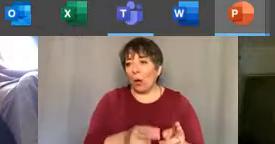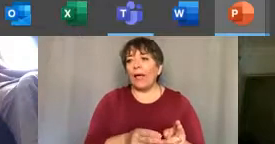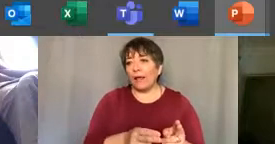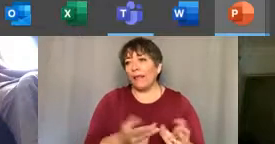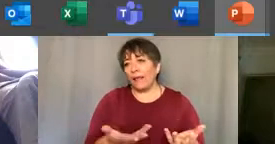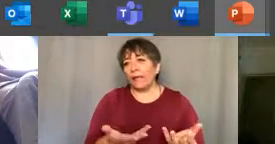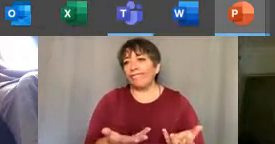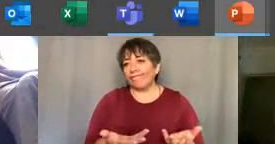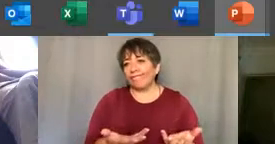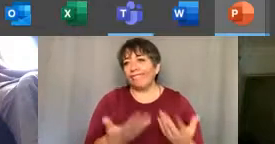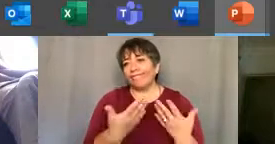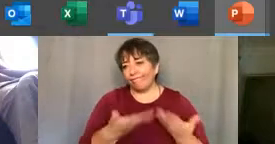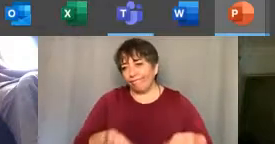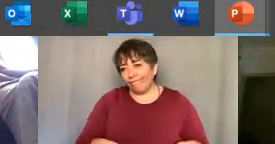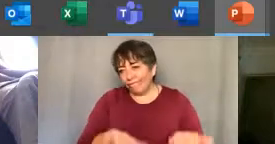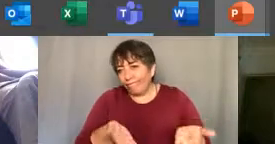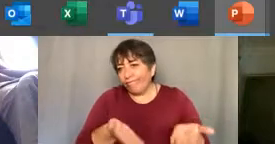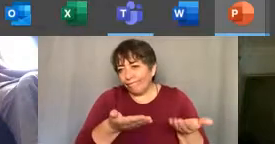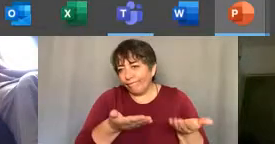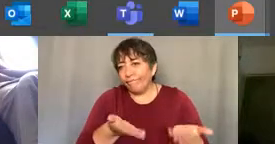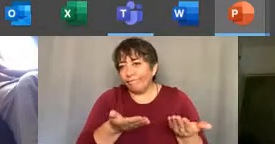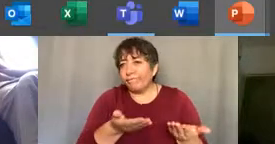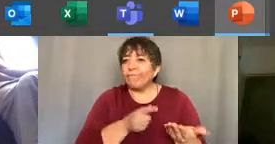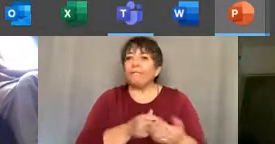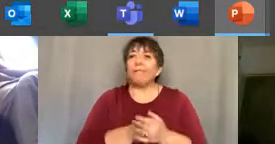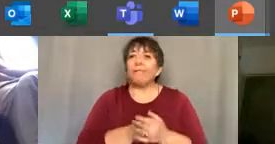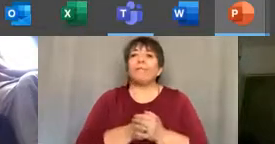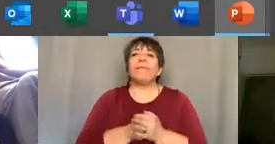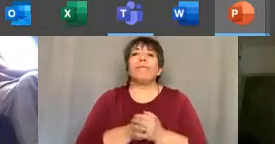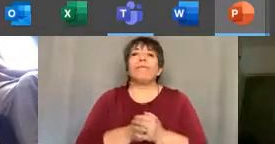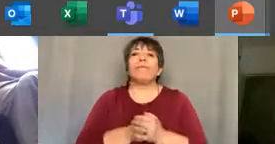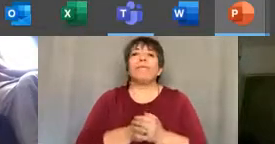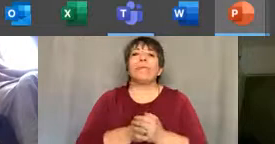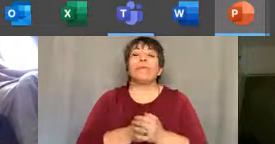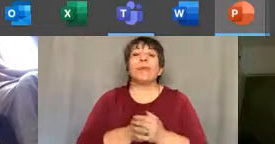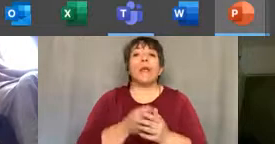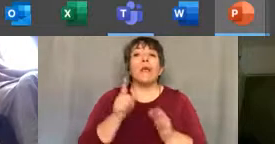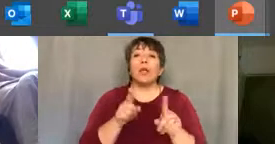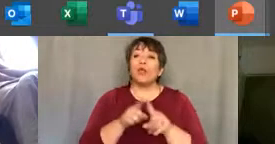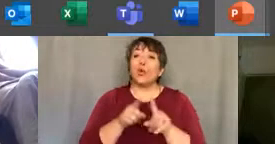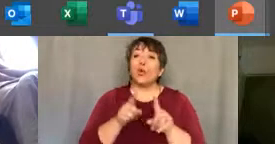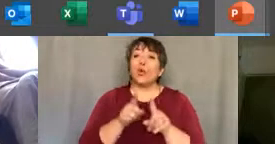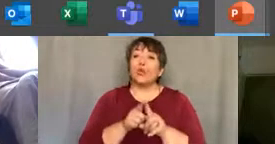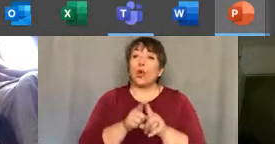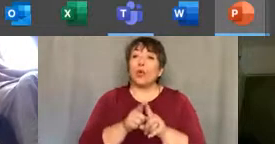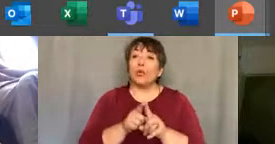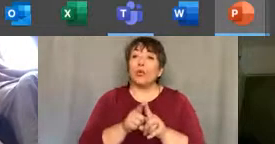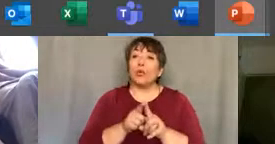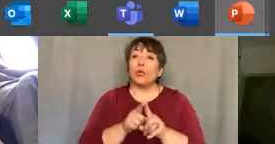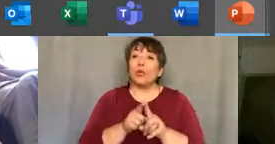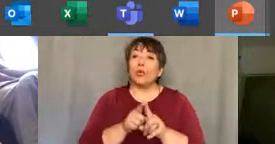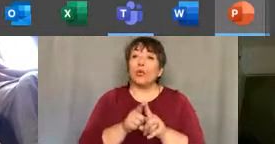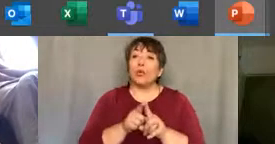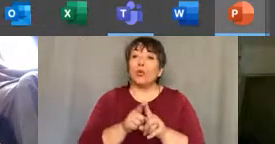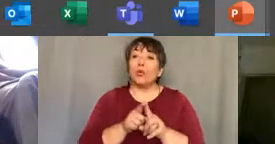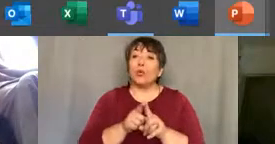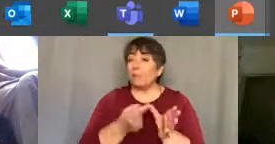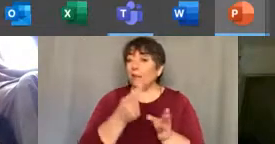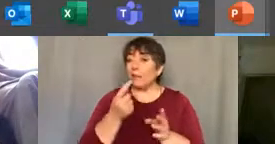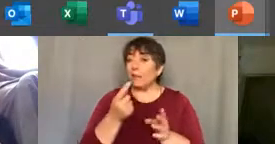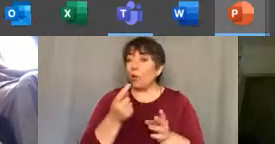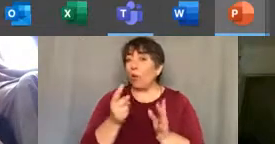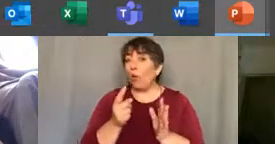bullet pointed on the left there, such as electronic repeat dispensing, the NHS app, as I've just explained, online ordering through the